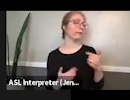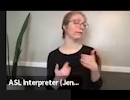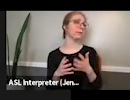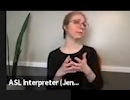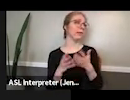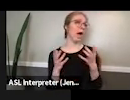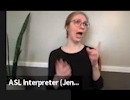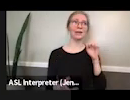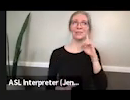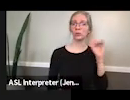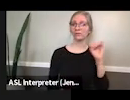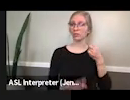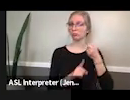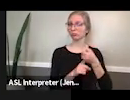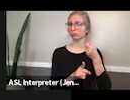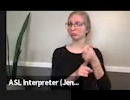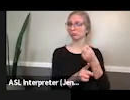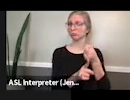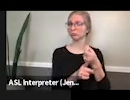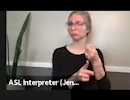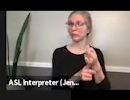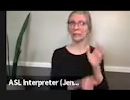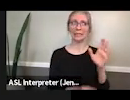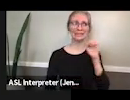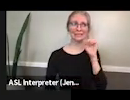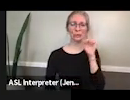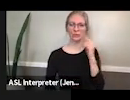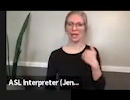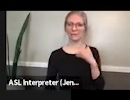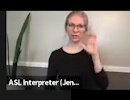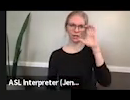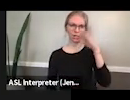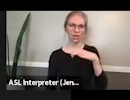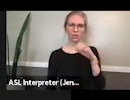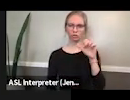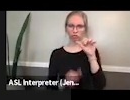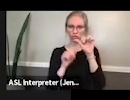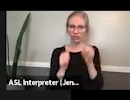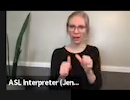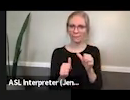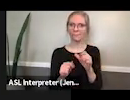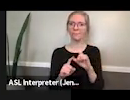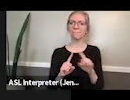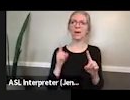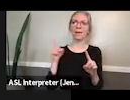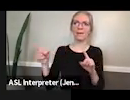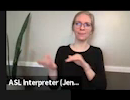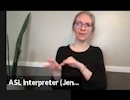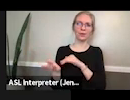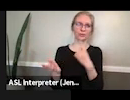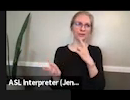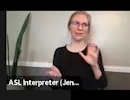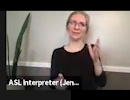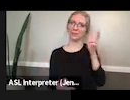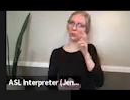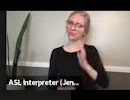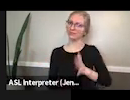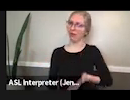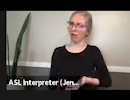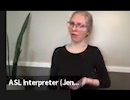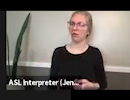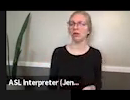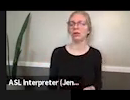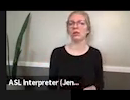ear infections and his ears have an unusual shape, but the doctor says his hearing's fine. A mother